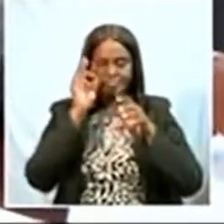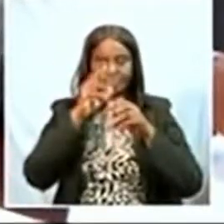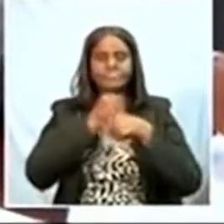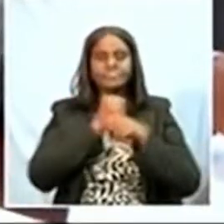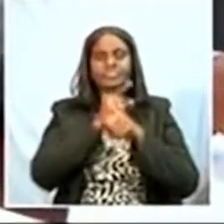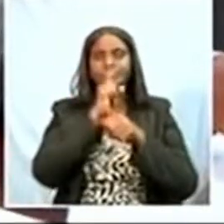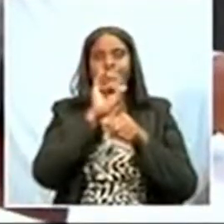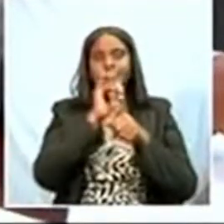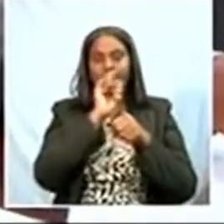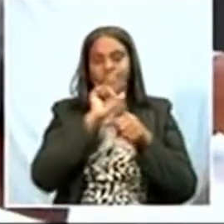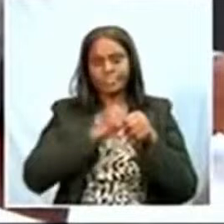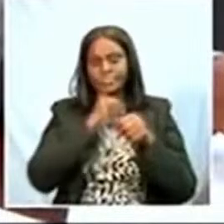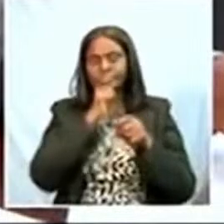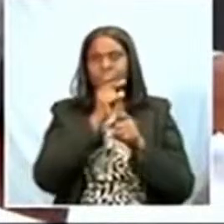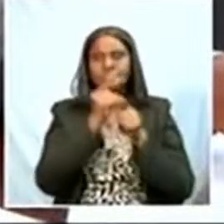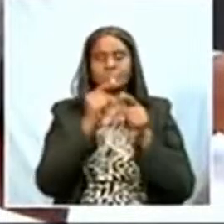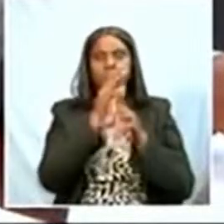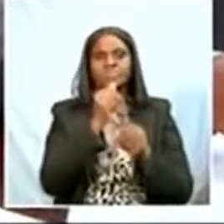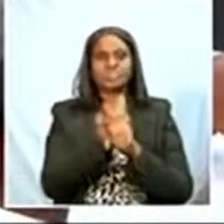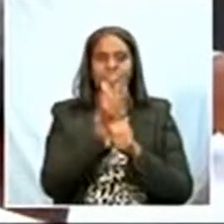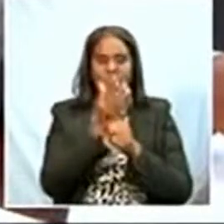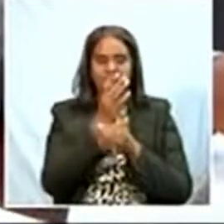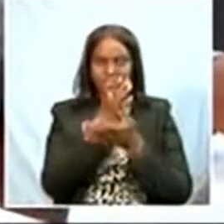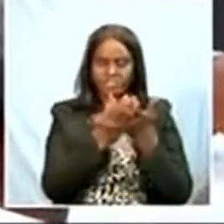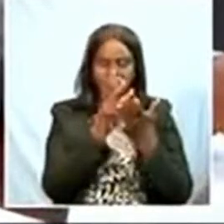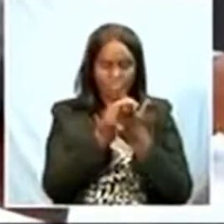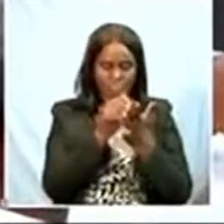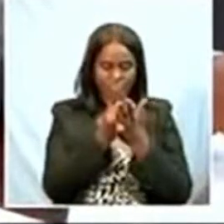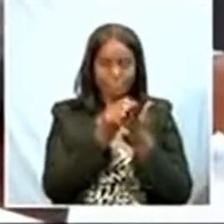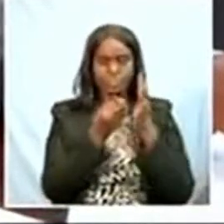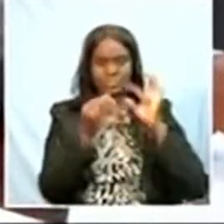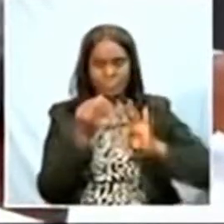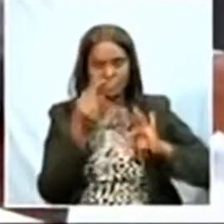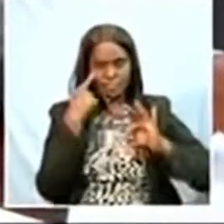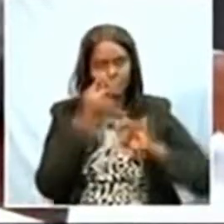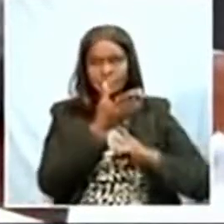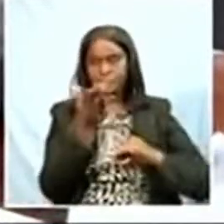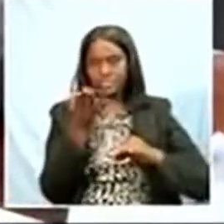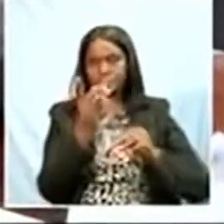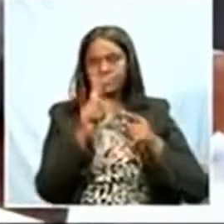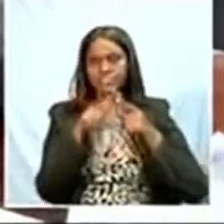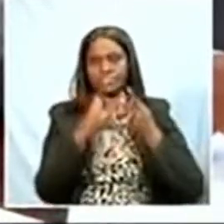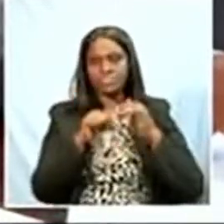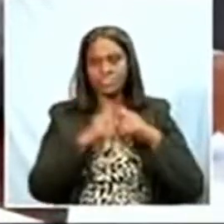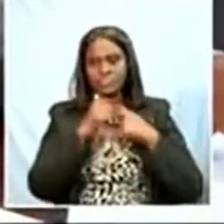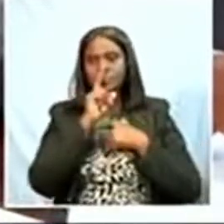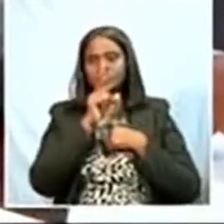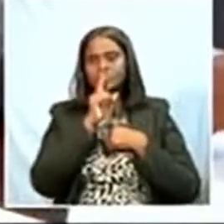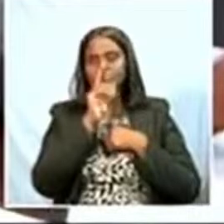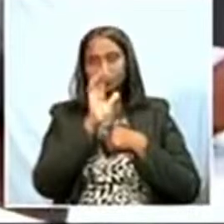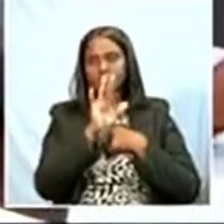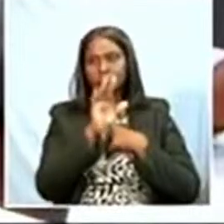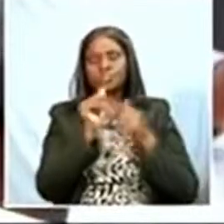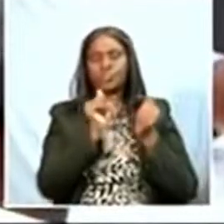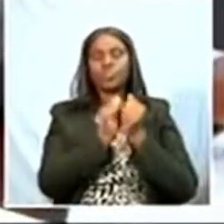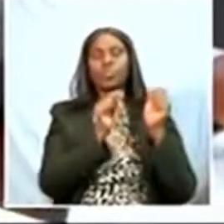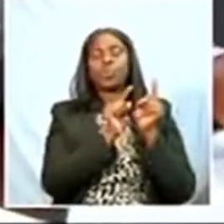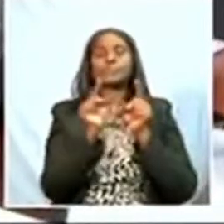that maybe we don't just get some financial benefits, dollars and cents, but we really